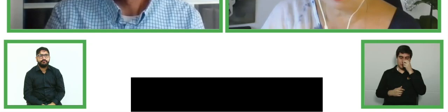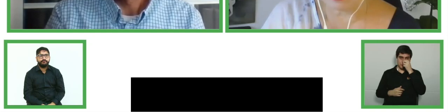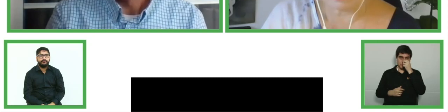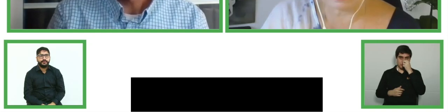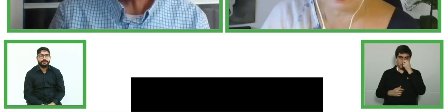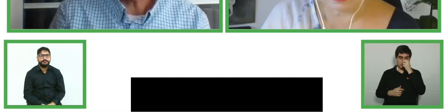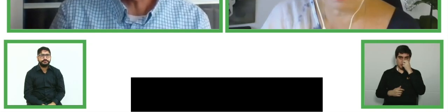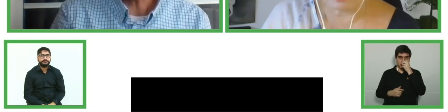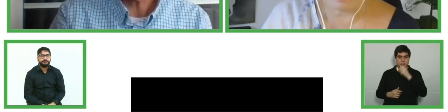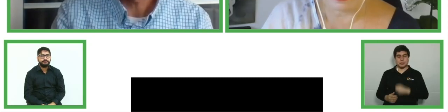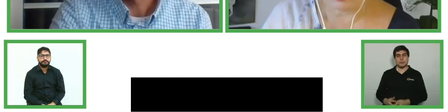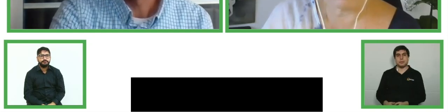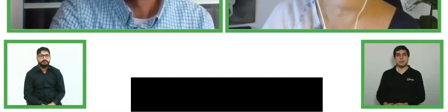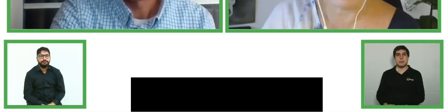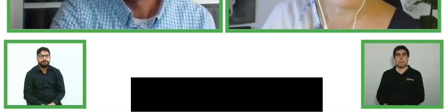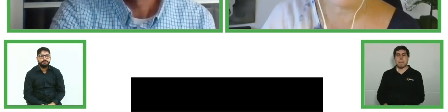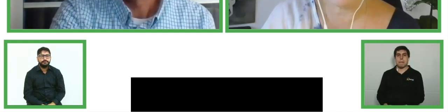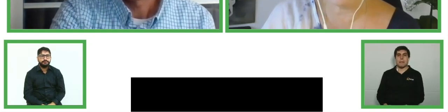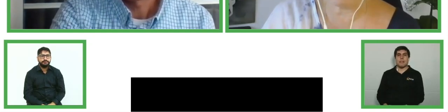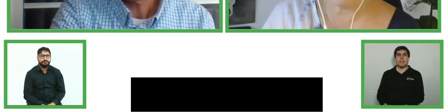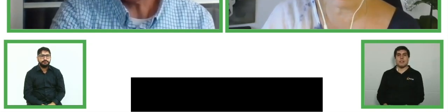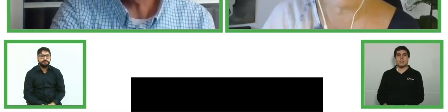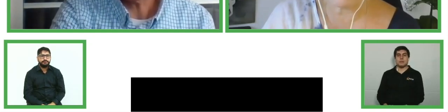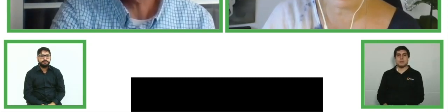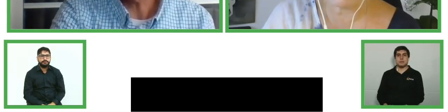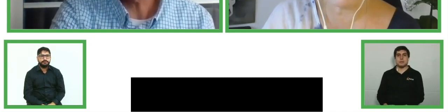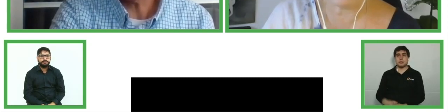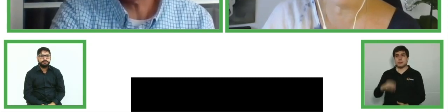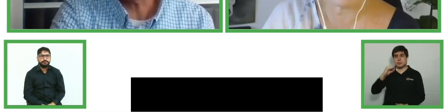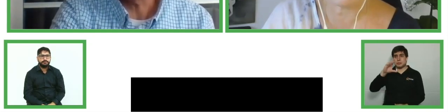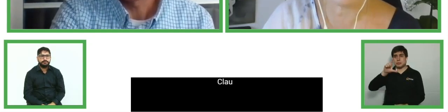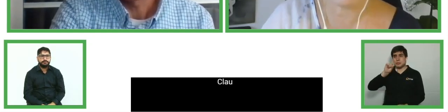Claudia, estás en silencio. Claudia,